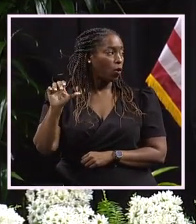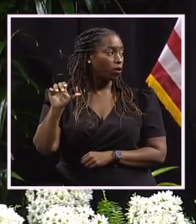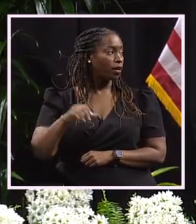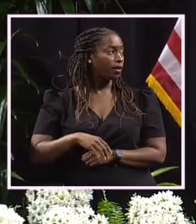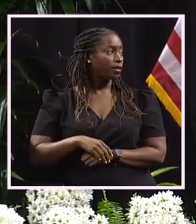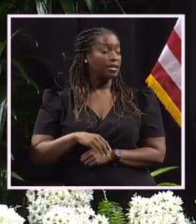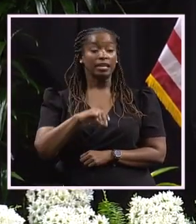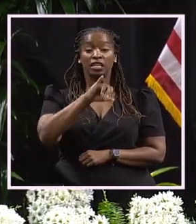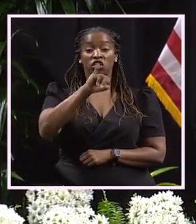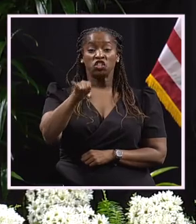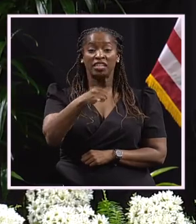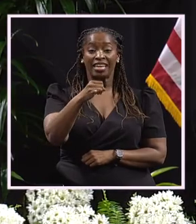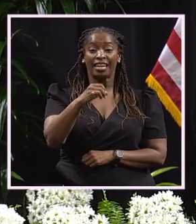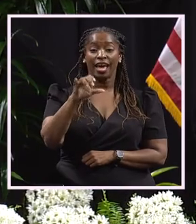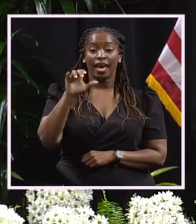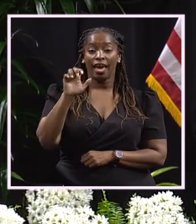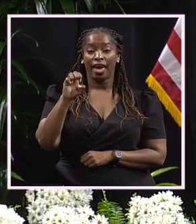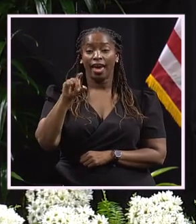Chidinma Animiki.